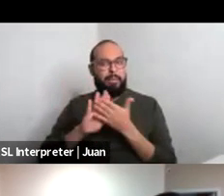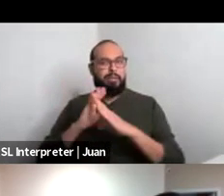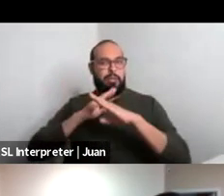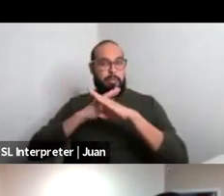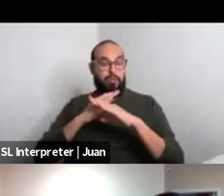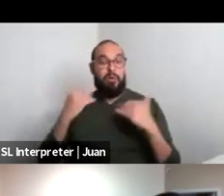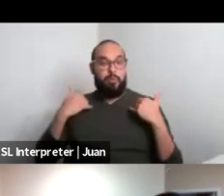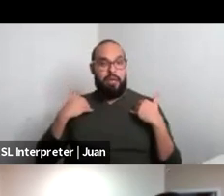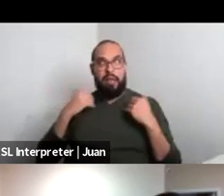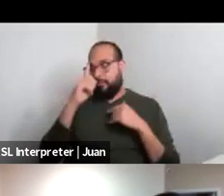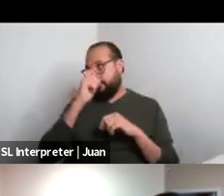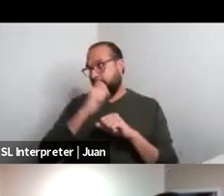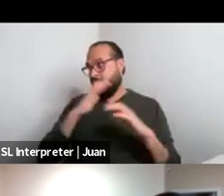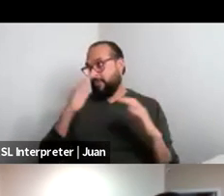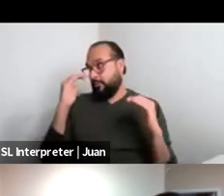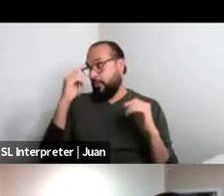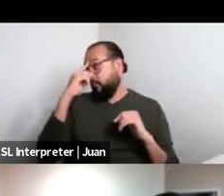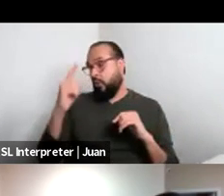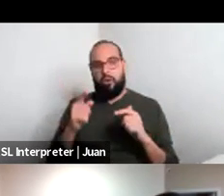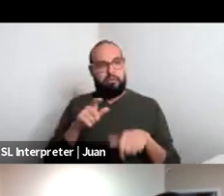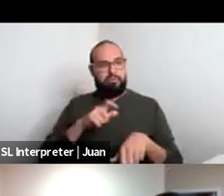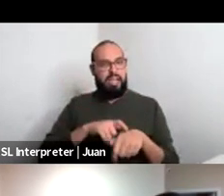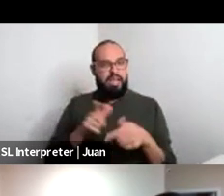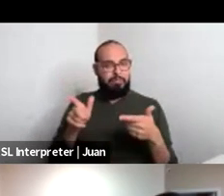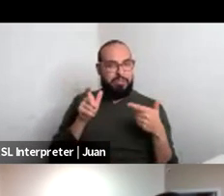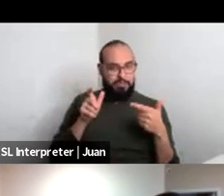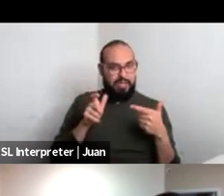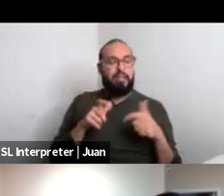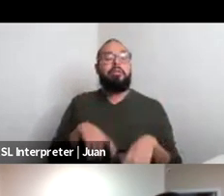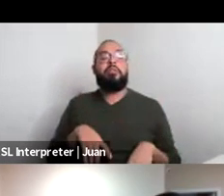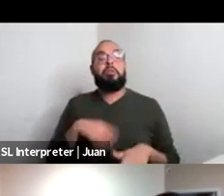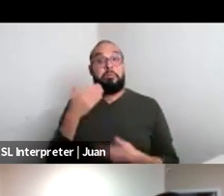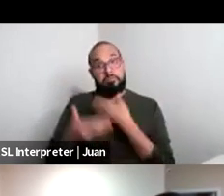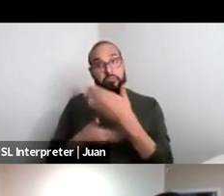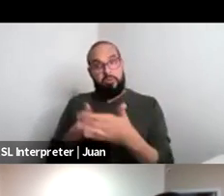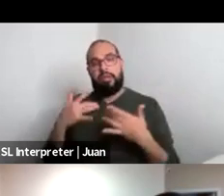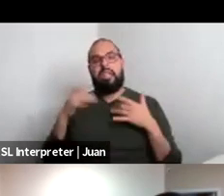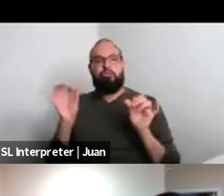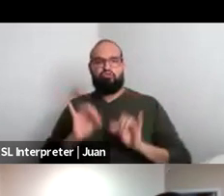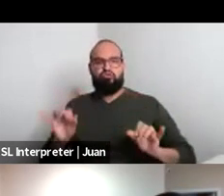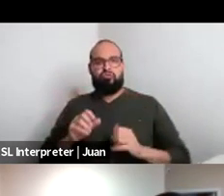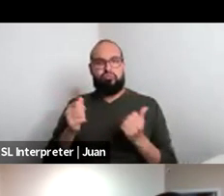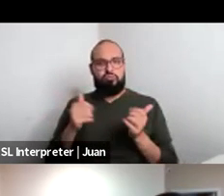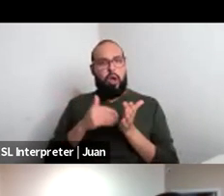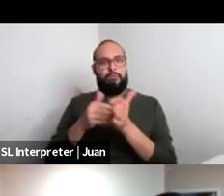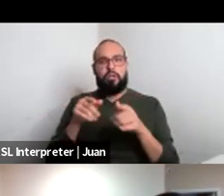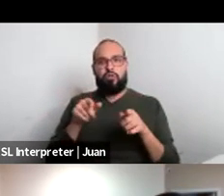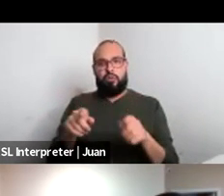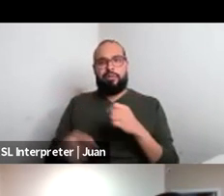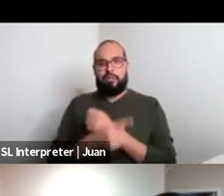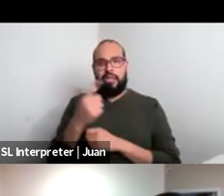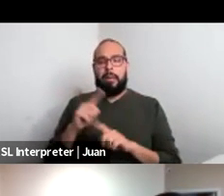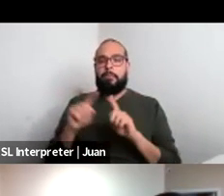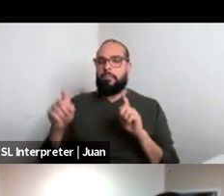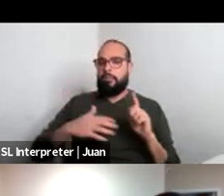a direction that we kind of know we're going in, and we do it a lot of times in a day. And so just being willing to like open that up